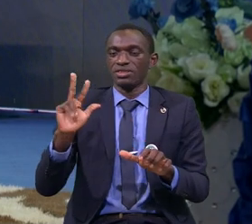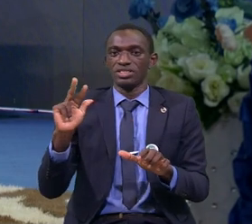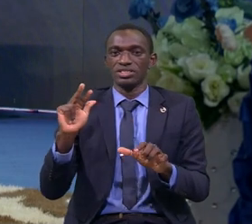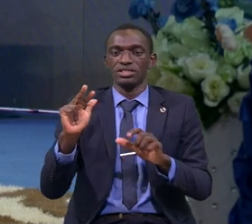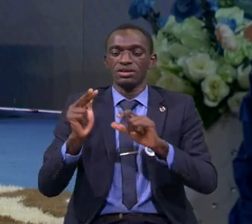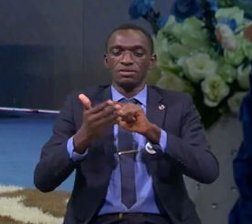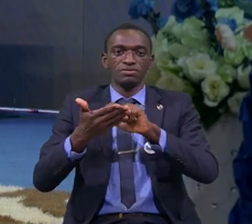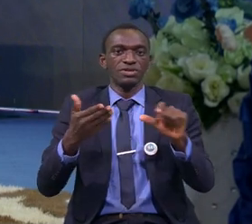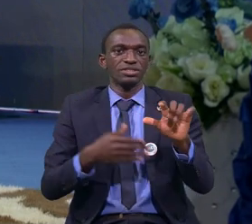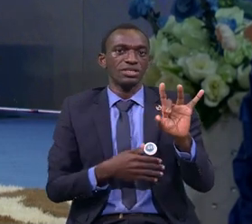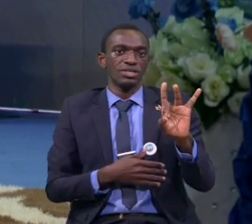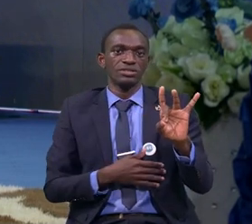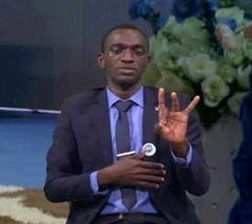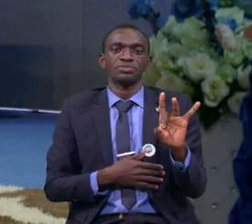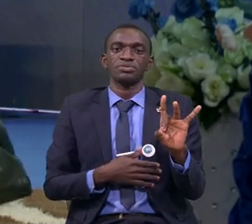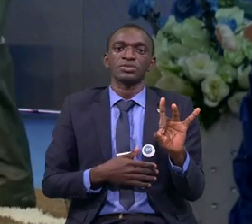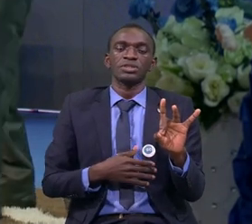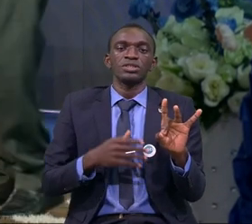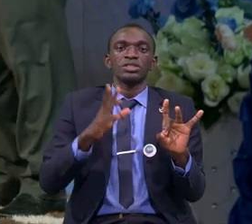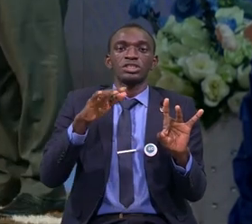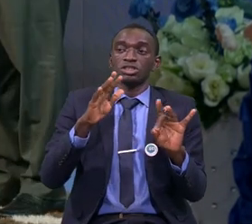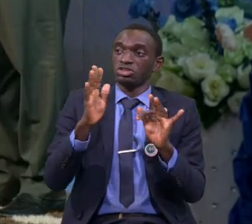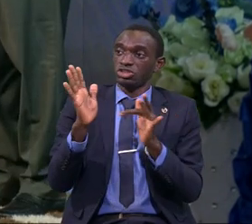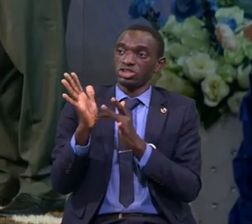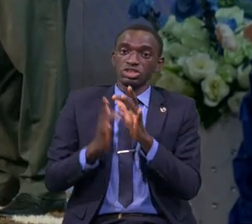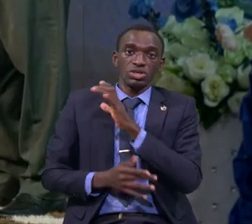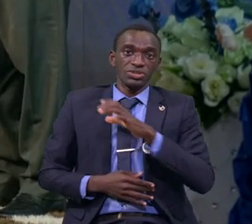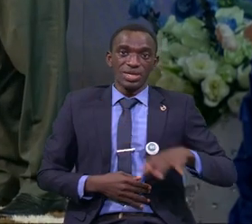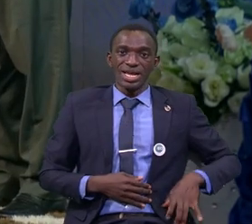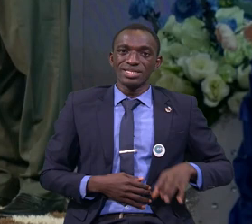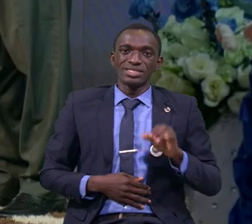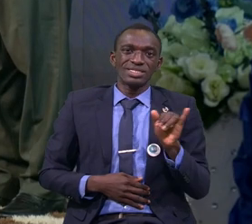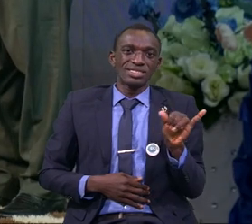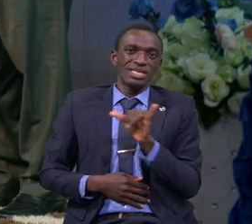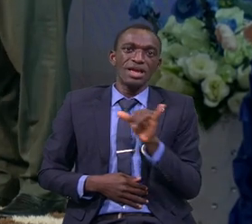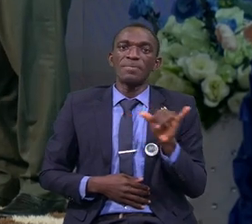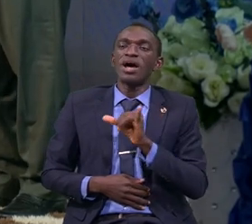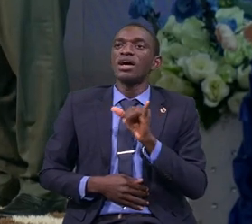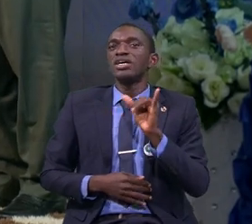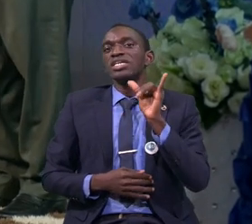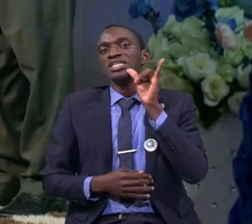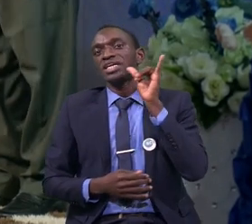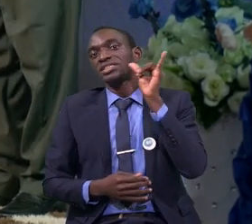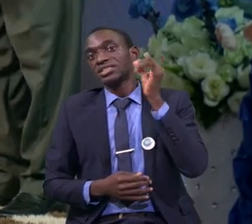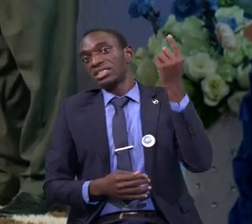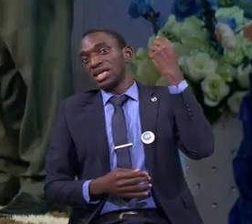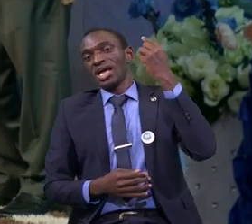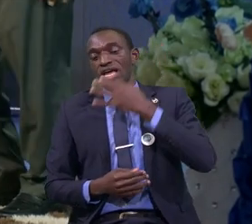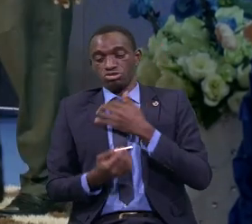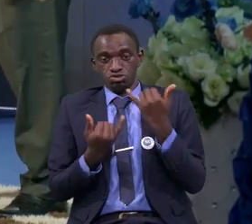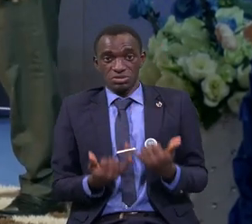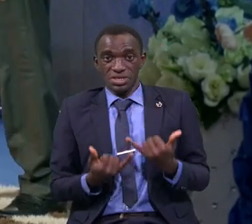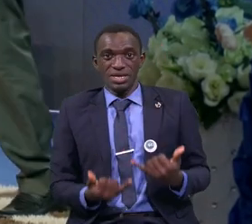verse 8. Jesus Christ, the same, yesterday and today and